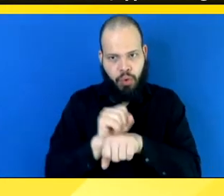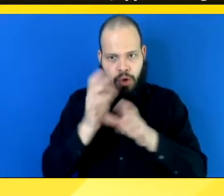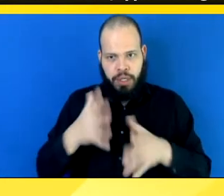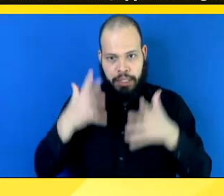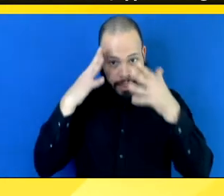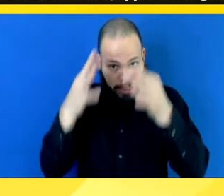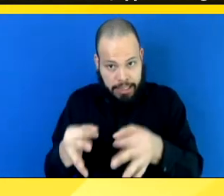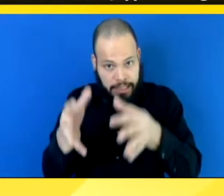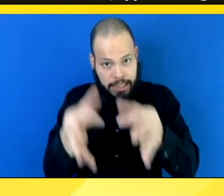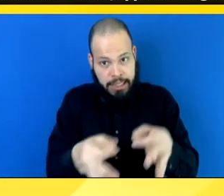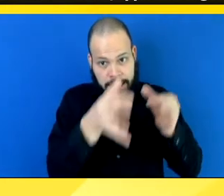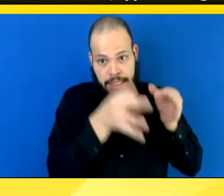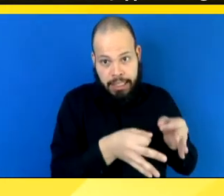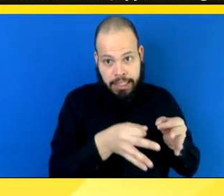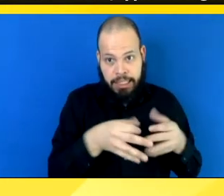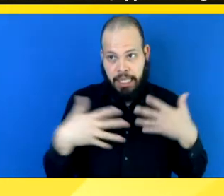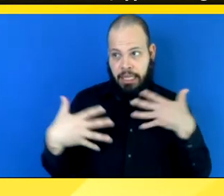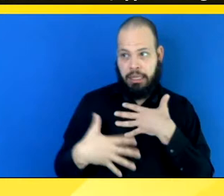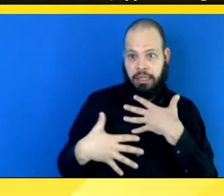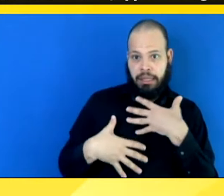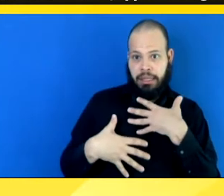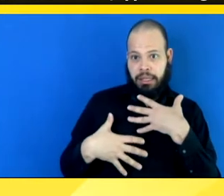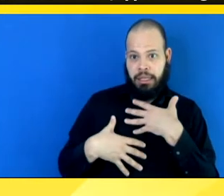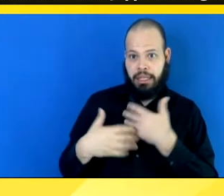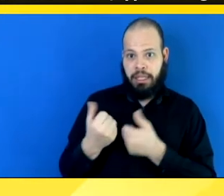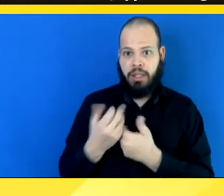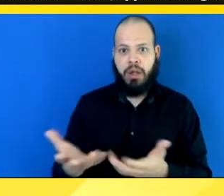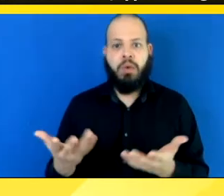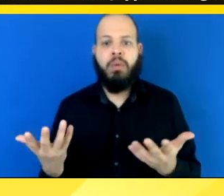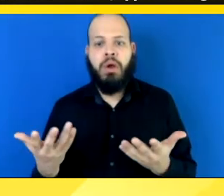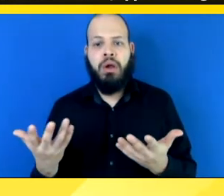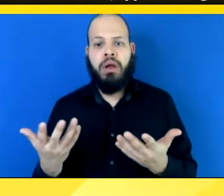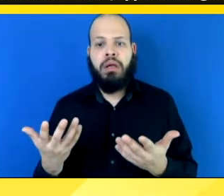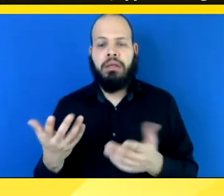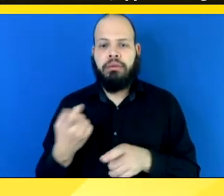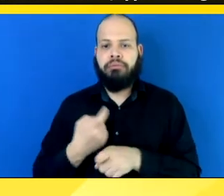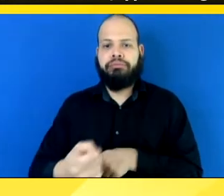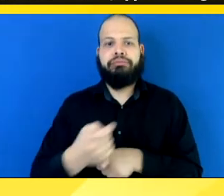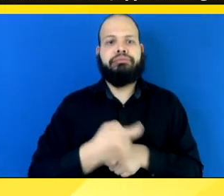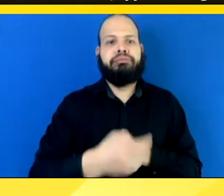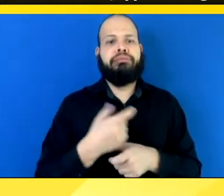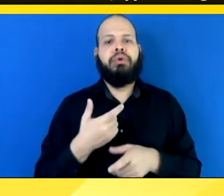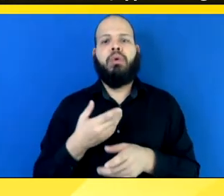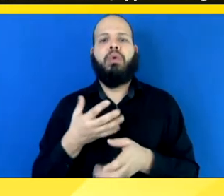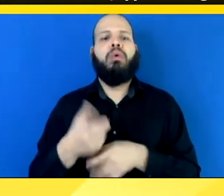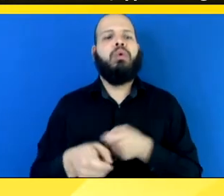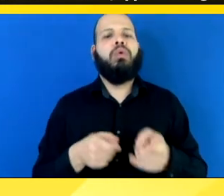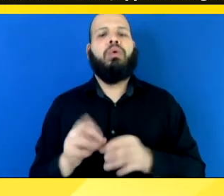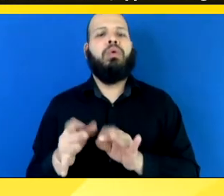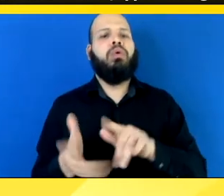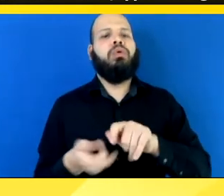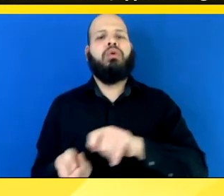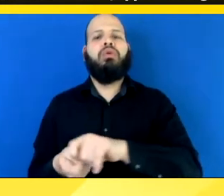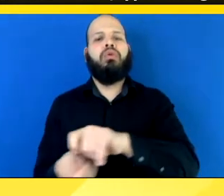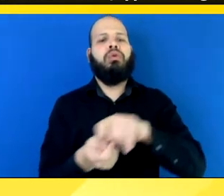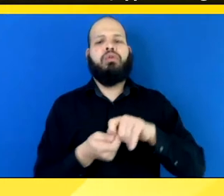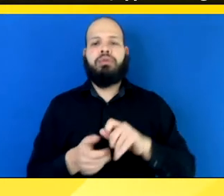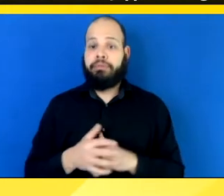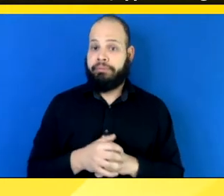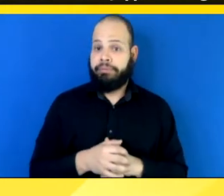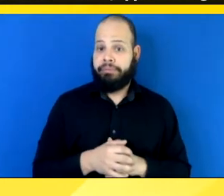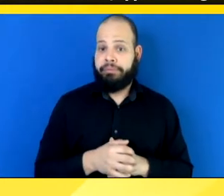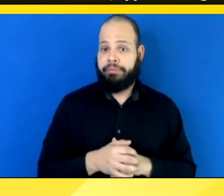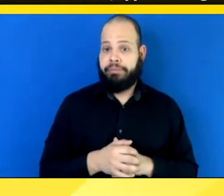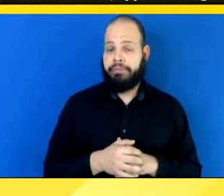and free from retaliation. The stakes are high, and the battle lines are clear in this